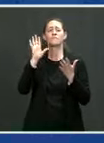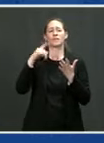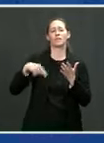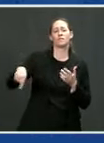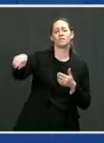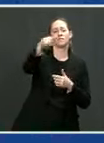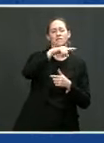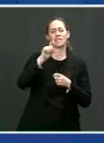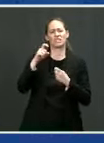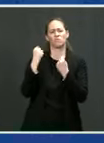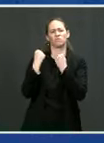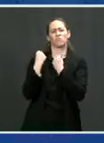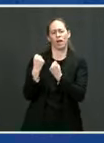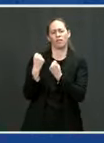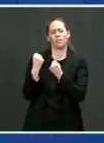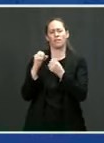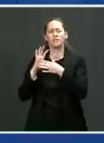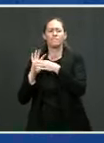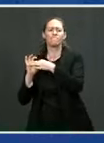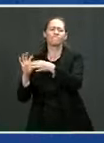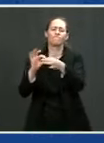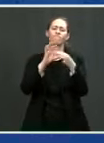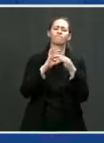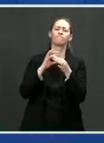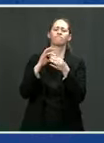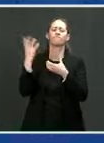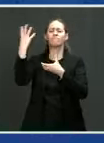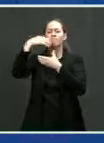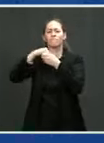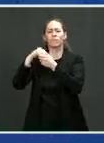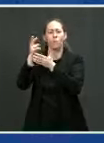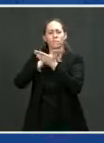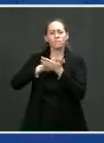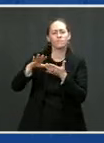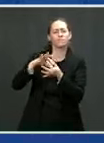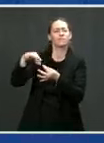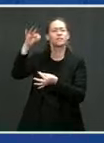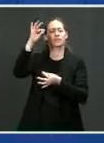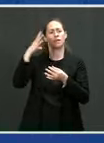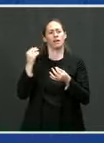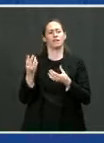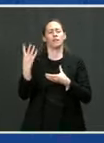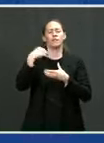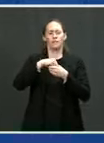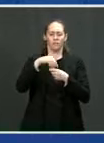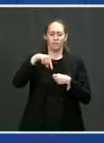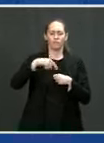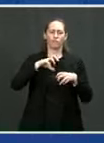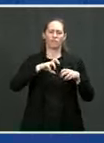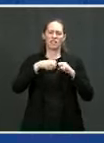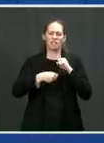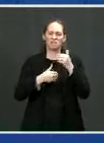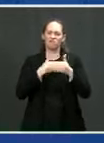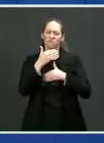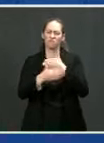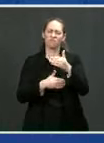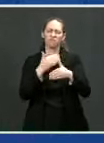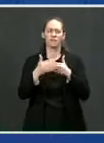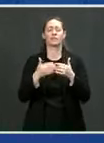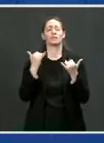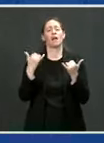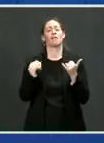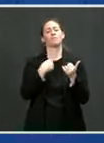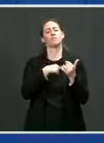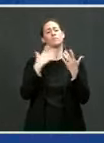and the comfort of your Holy Spirit to abide with us in our grief. We pray that you would speak into